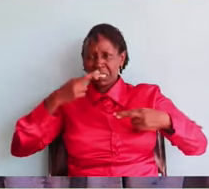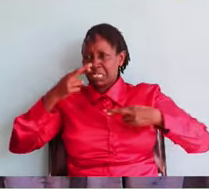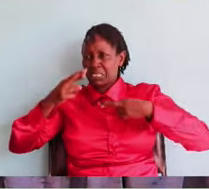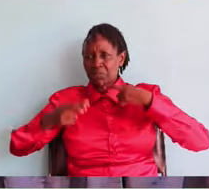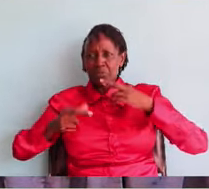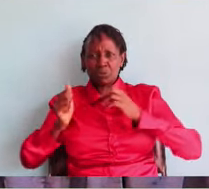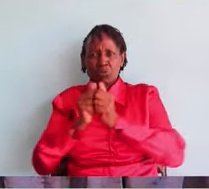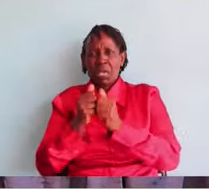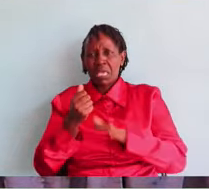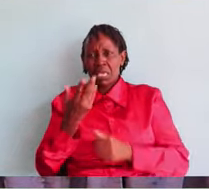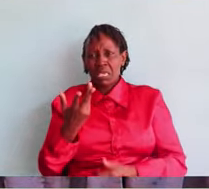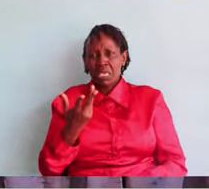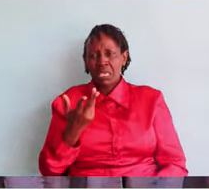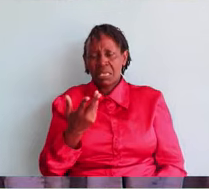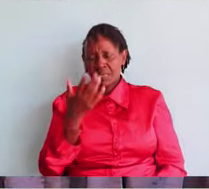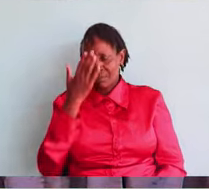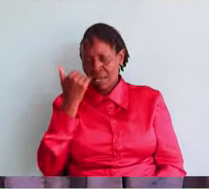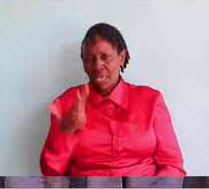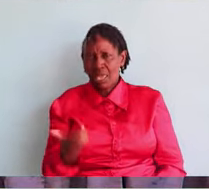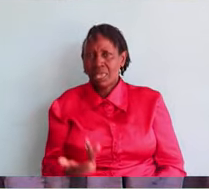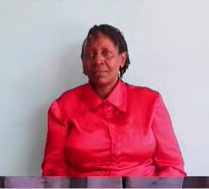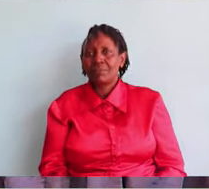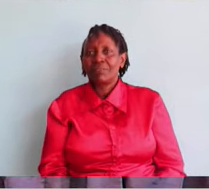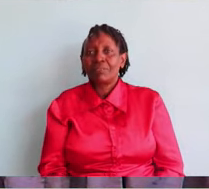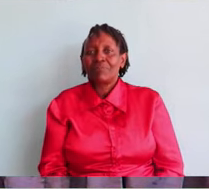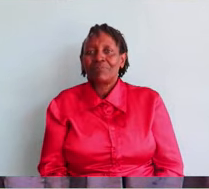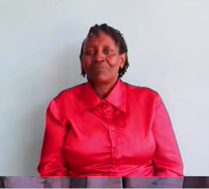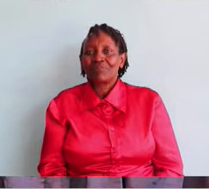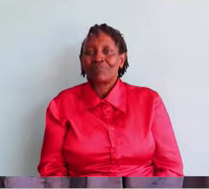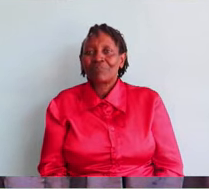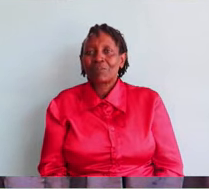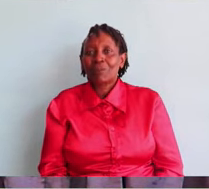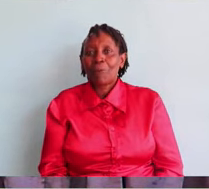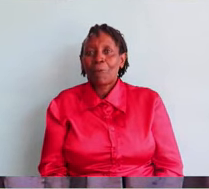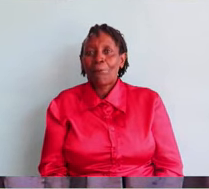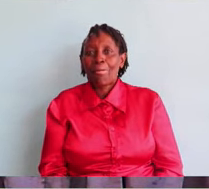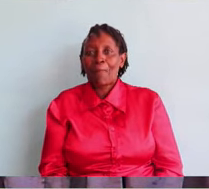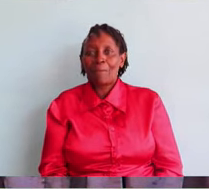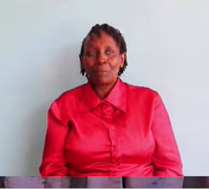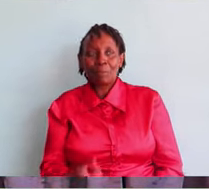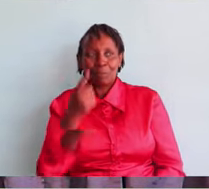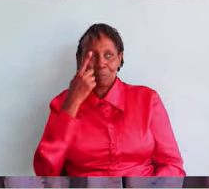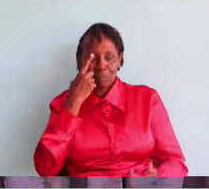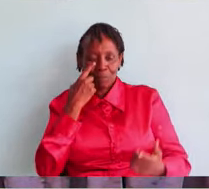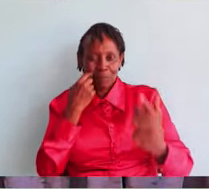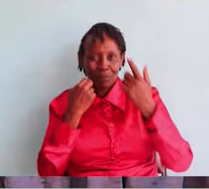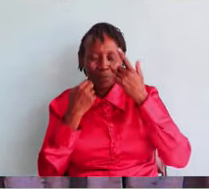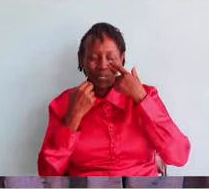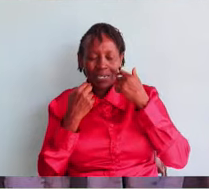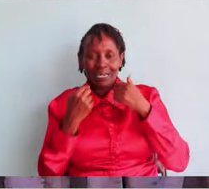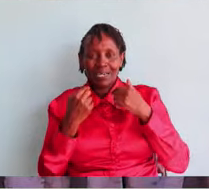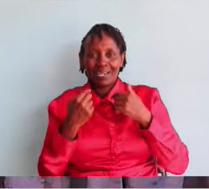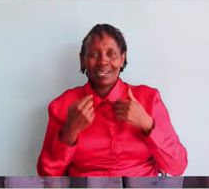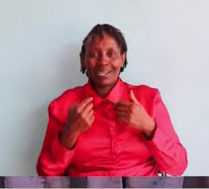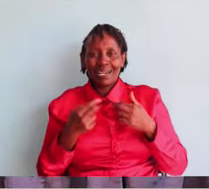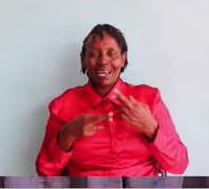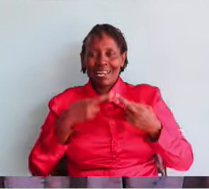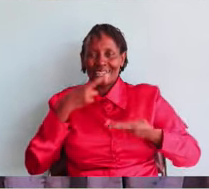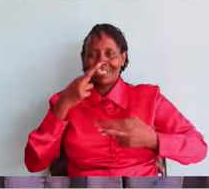Word of God tells us to rejoice with those who rejoice and to mourn with those who mourn. And I think that in